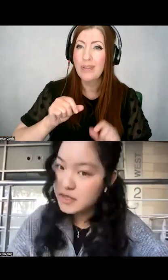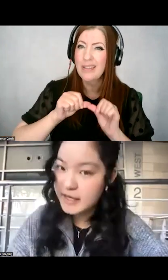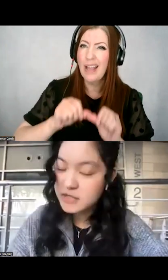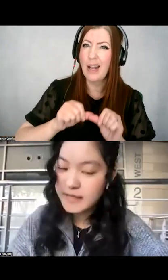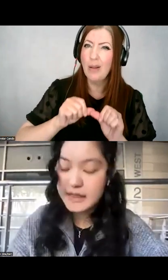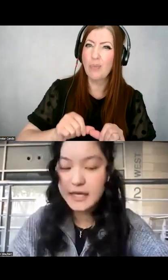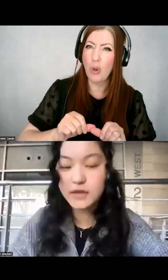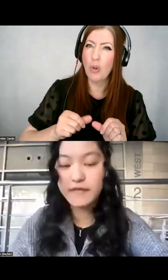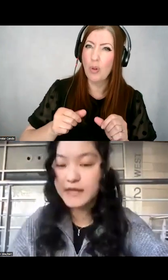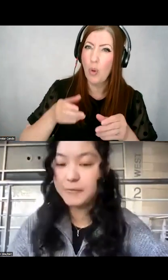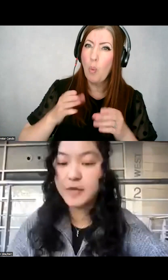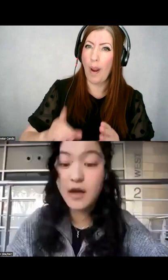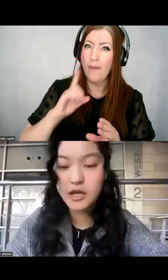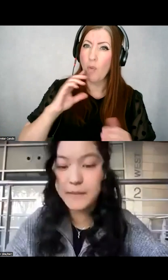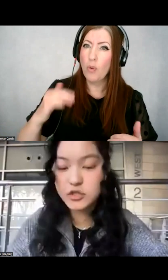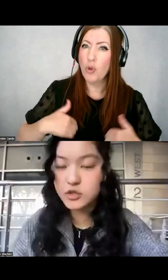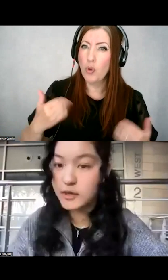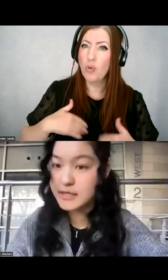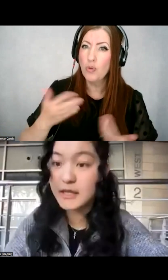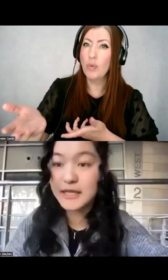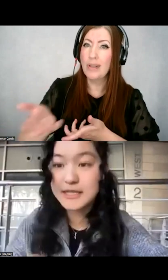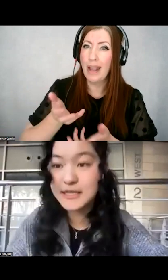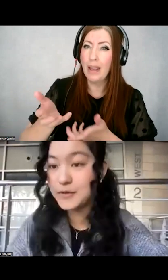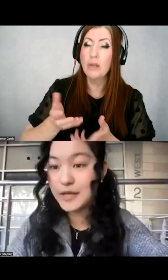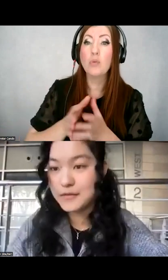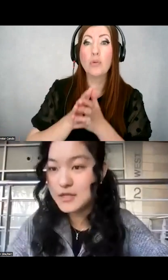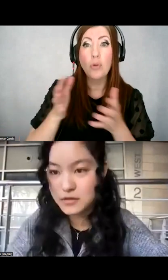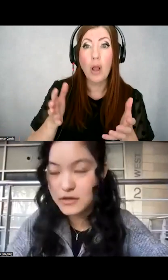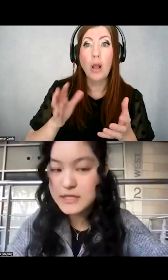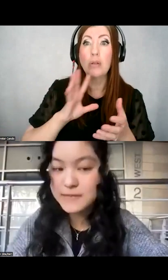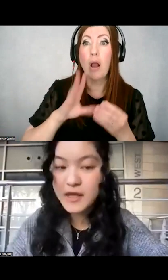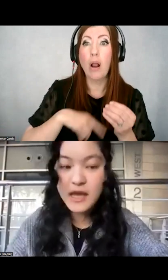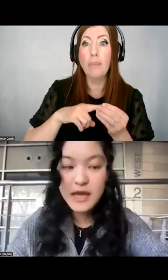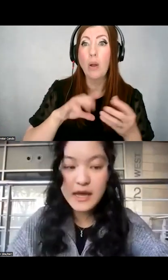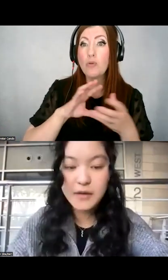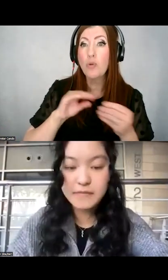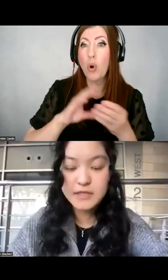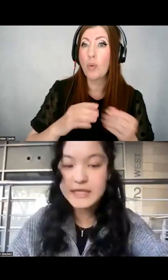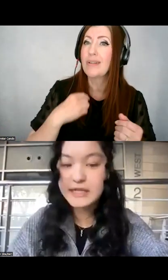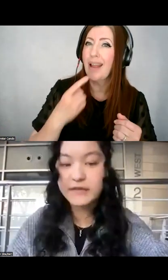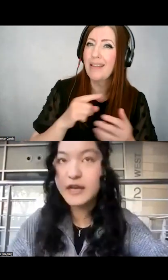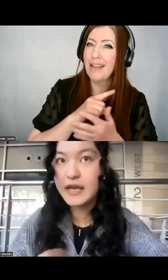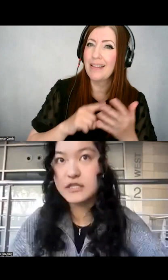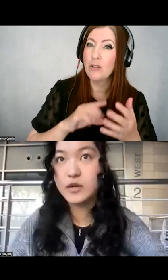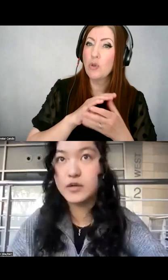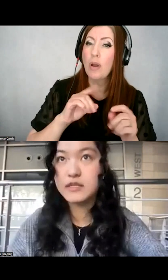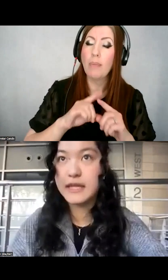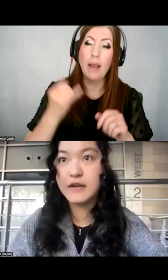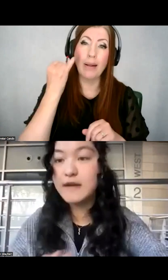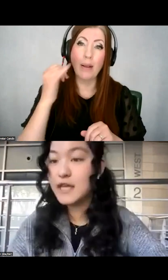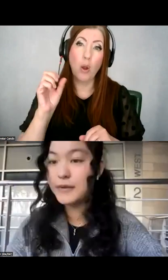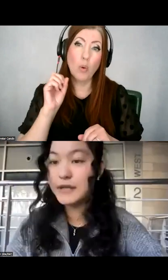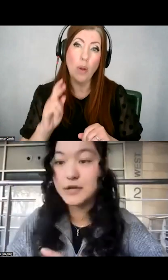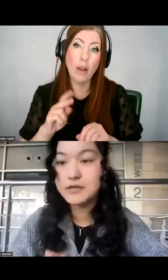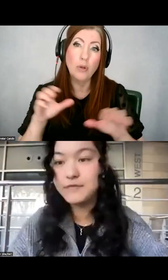avenues for youth engagement. I think a lot of the time we talk about storytelling, centering youth stories. There's this idea of, okay, let's host